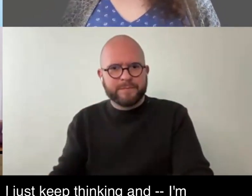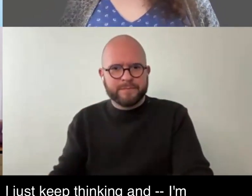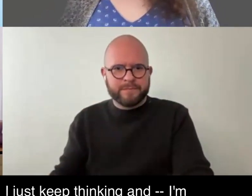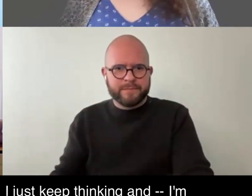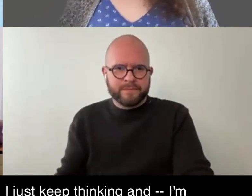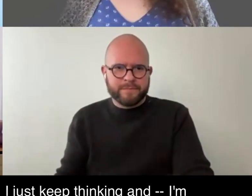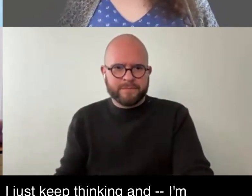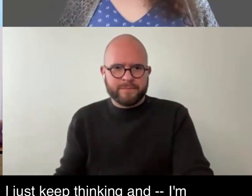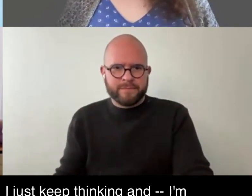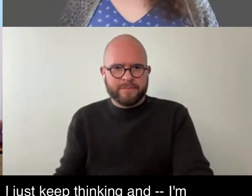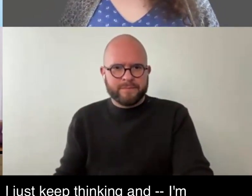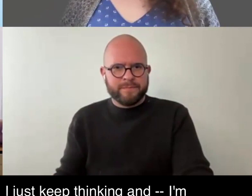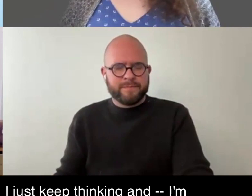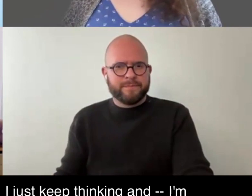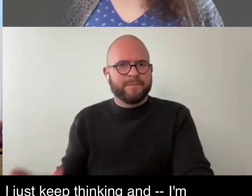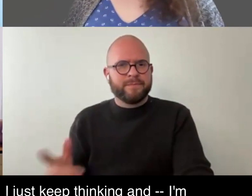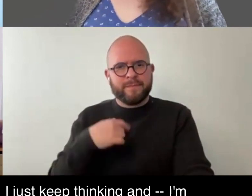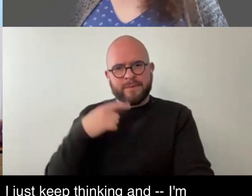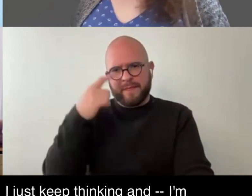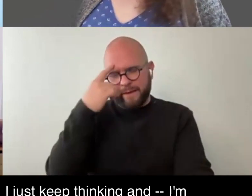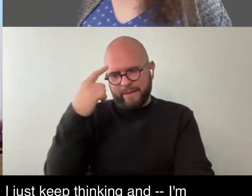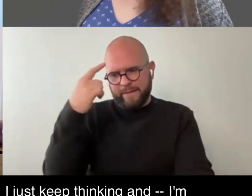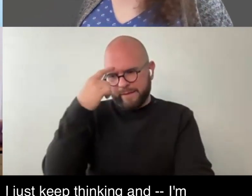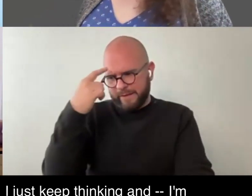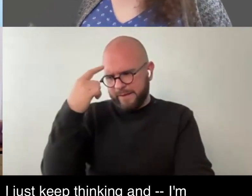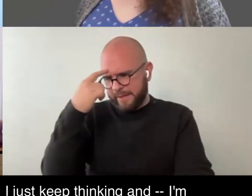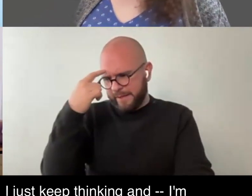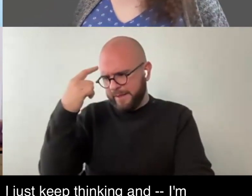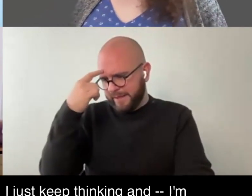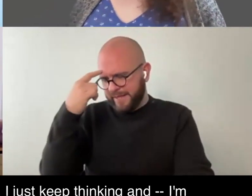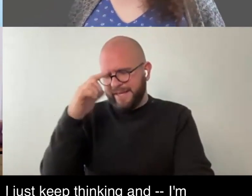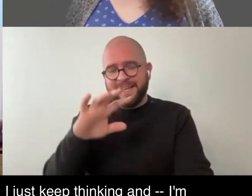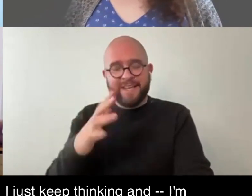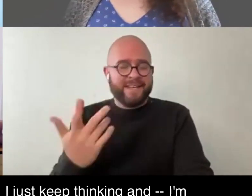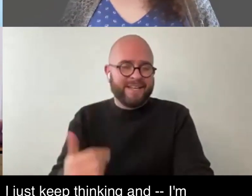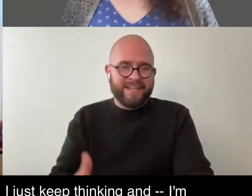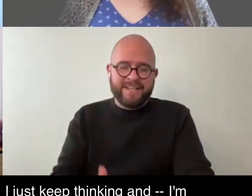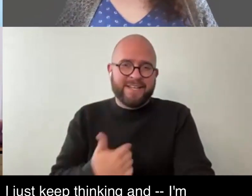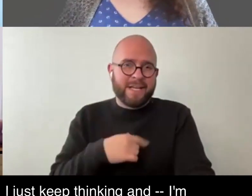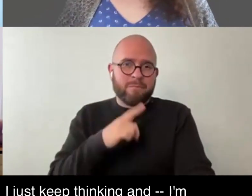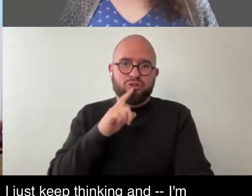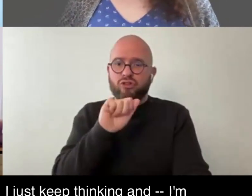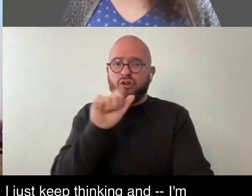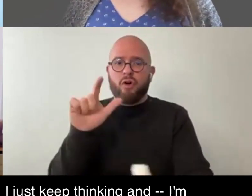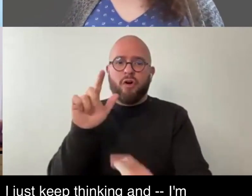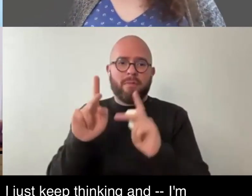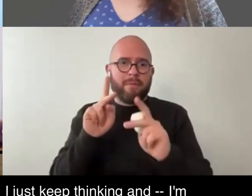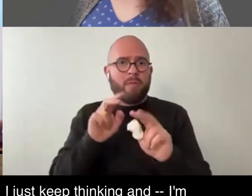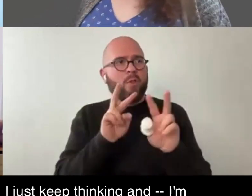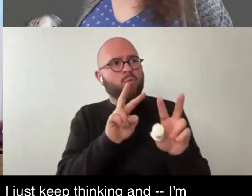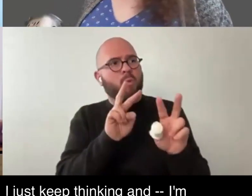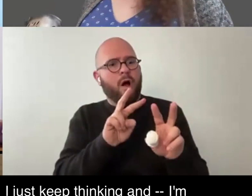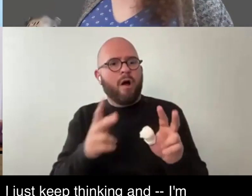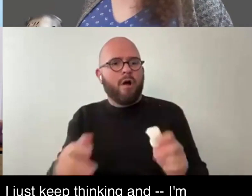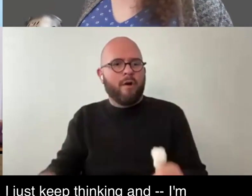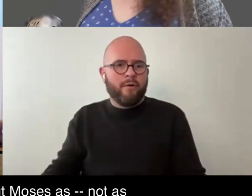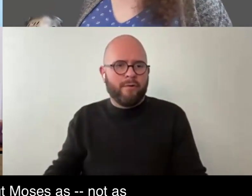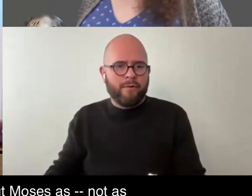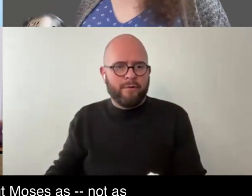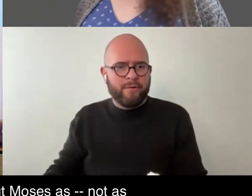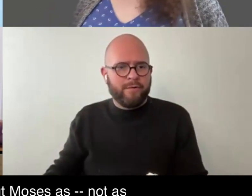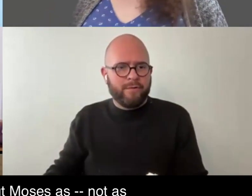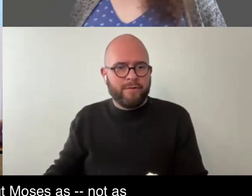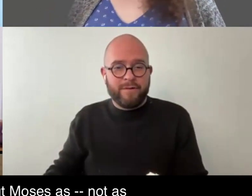I just keep thinking, and I'm sure everyone watching is just kind of,